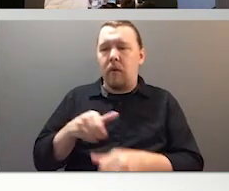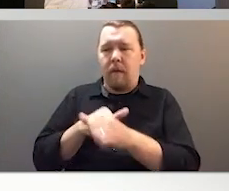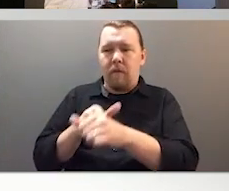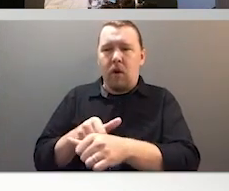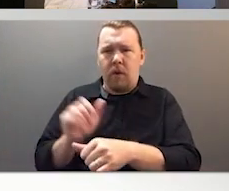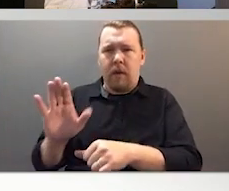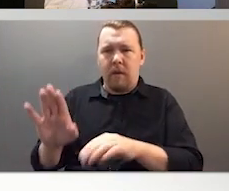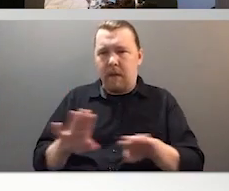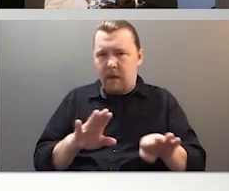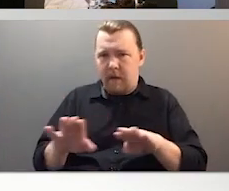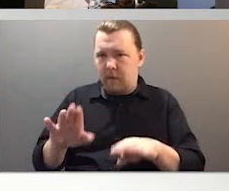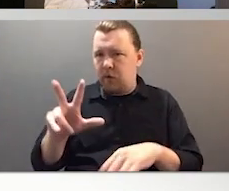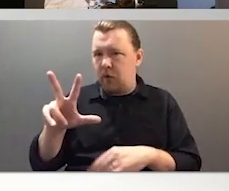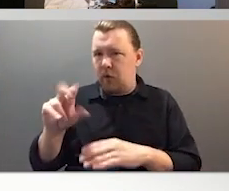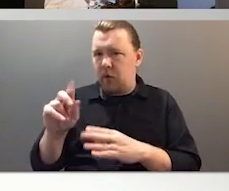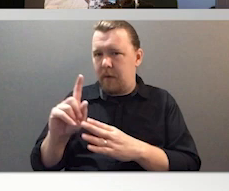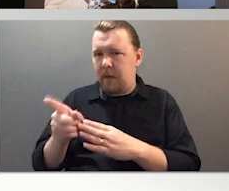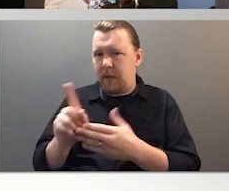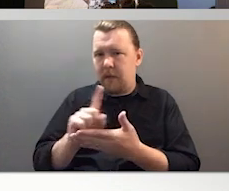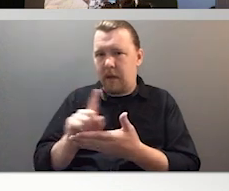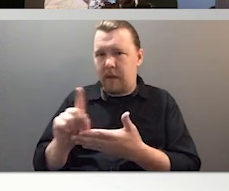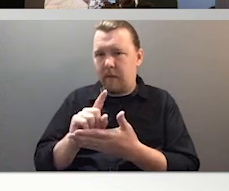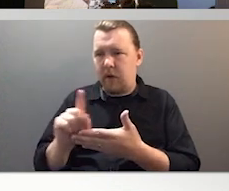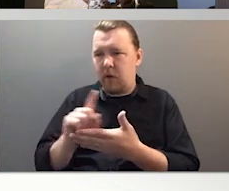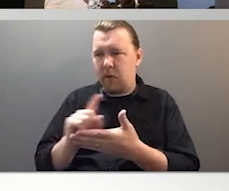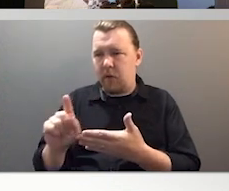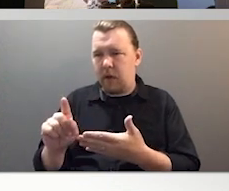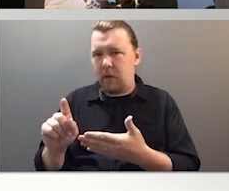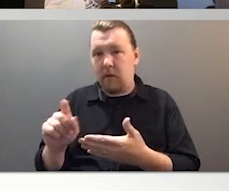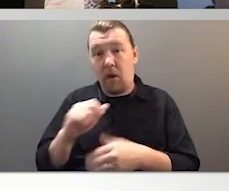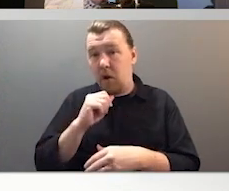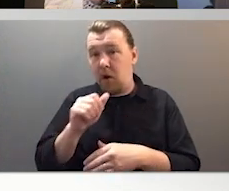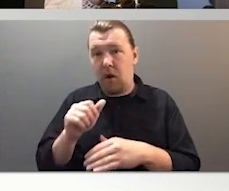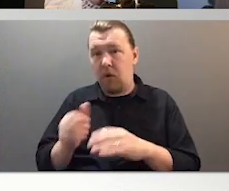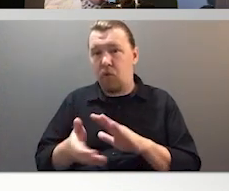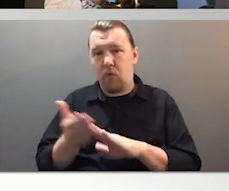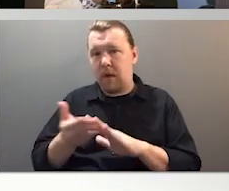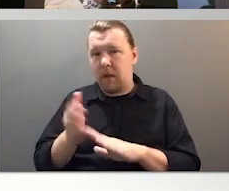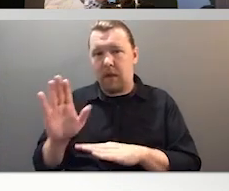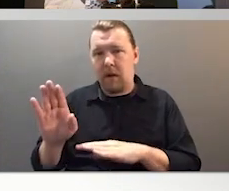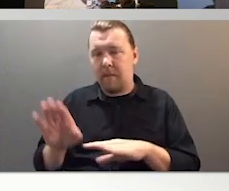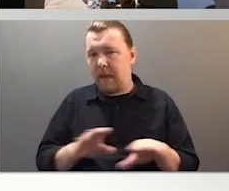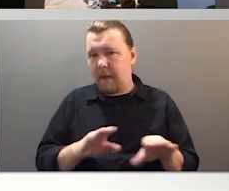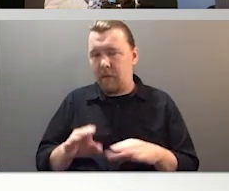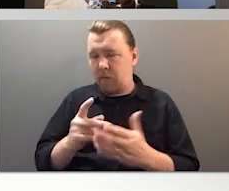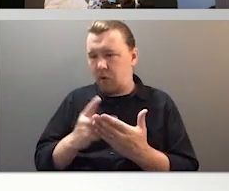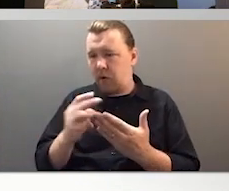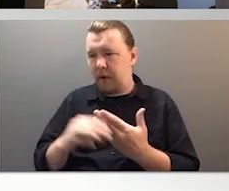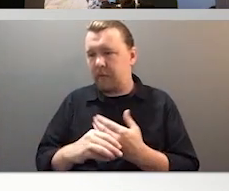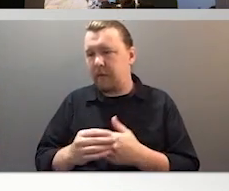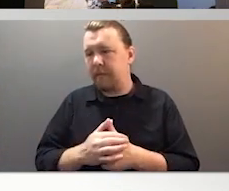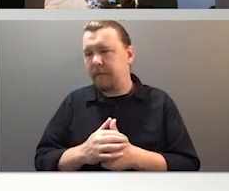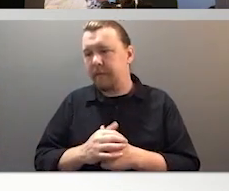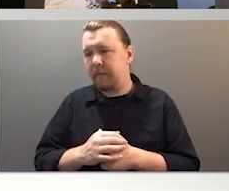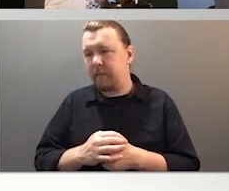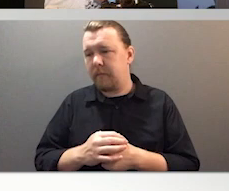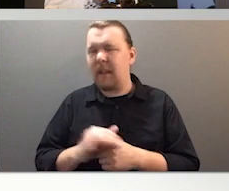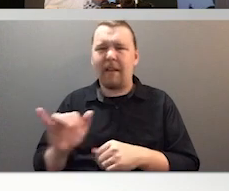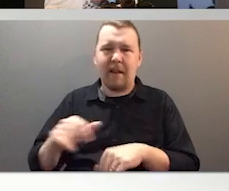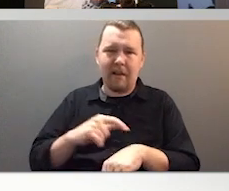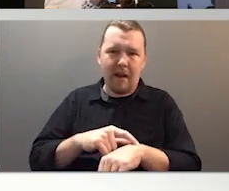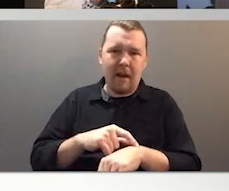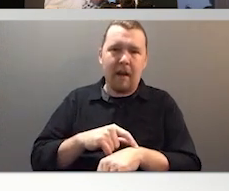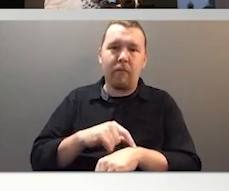minutes every week that they weren't running their behavior programs. At the time, restraint and seclusion